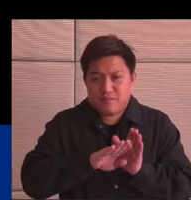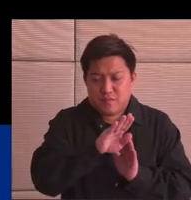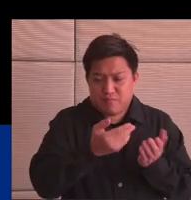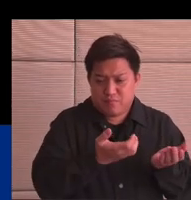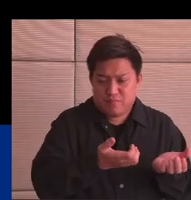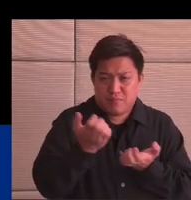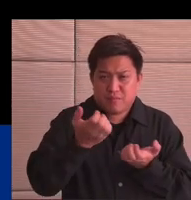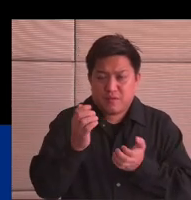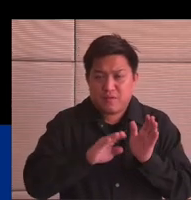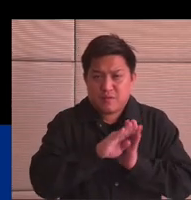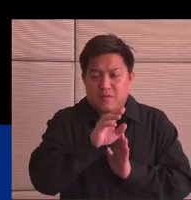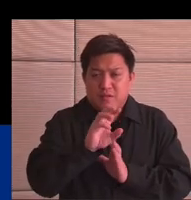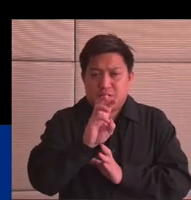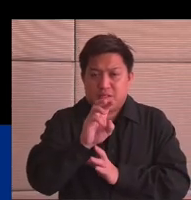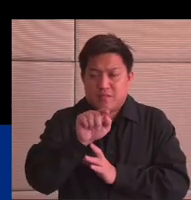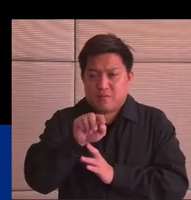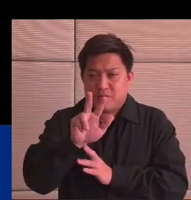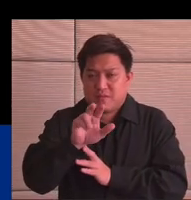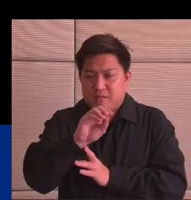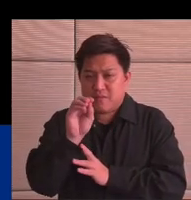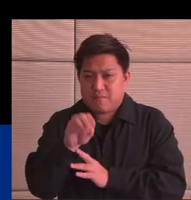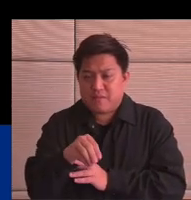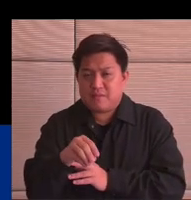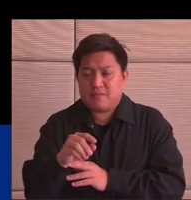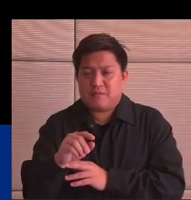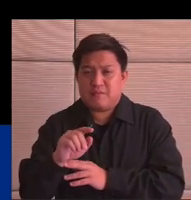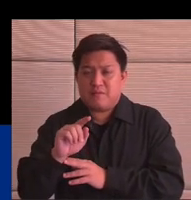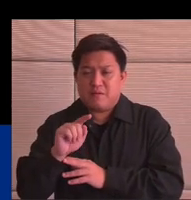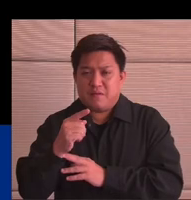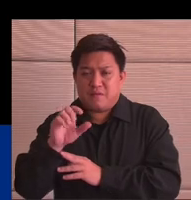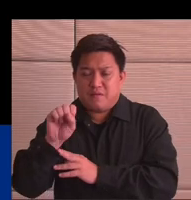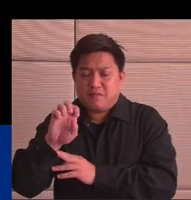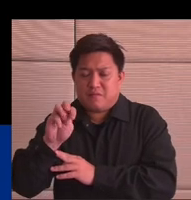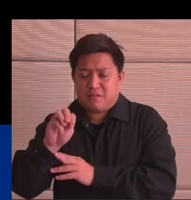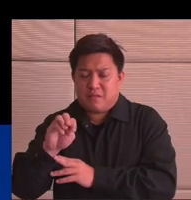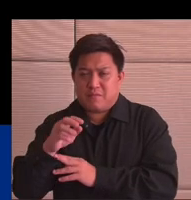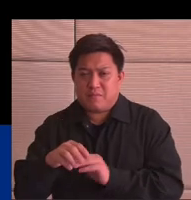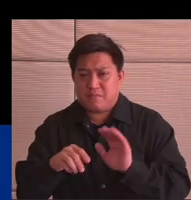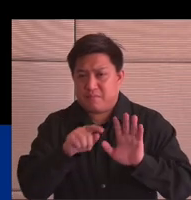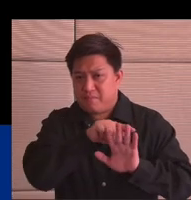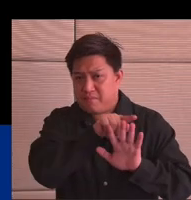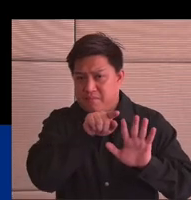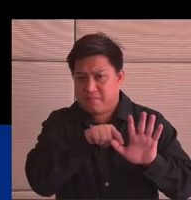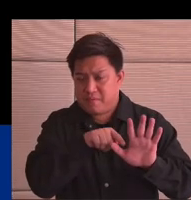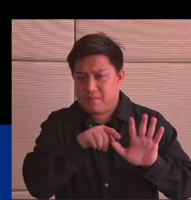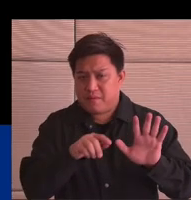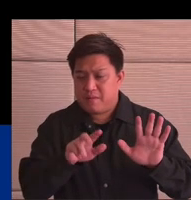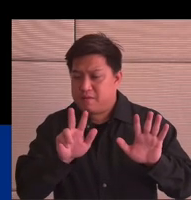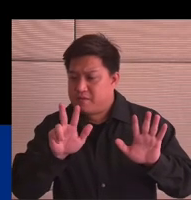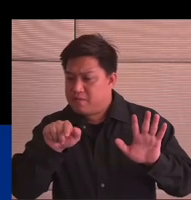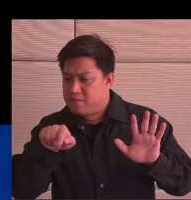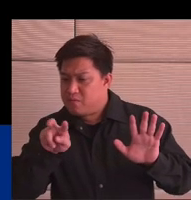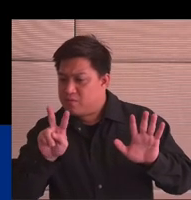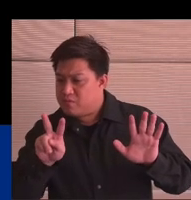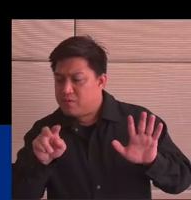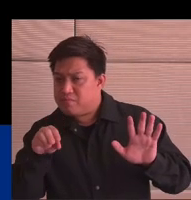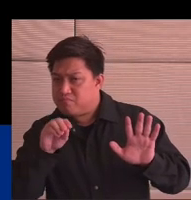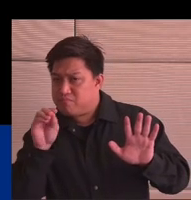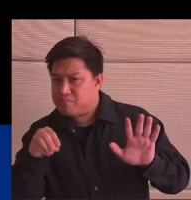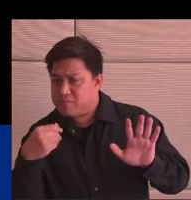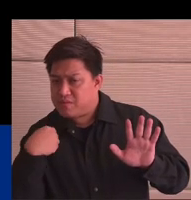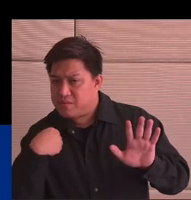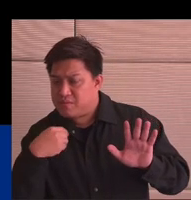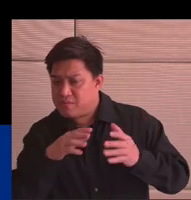growing 6.3% in the first semester in our exports, in spite of the 3.2, I think is the figure said, for